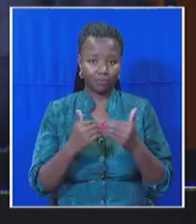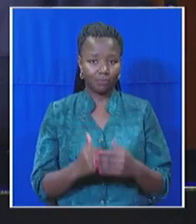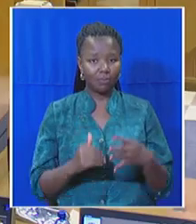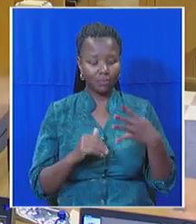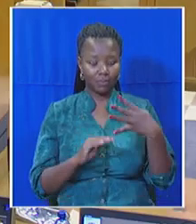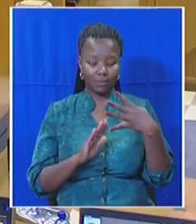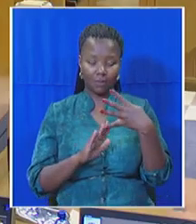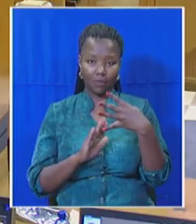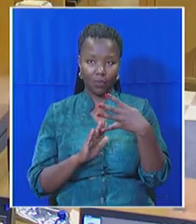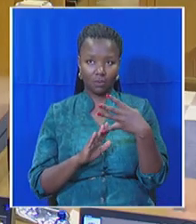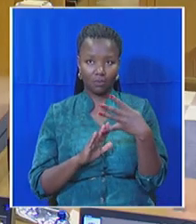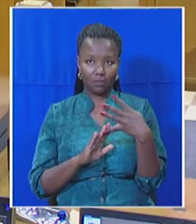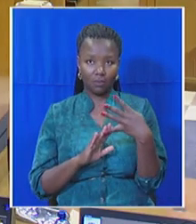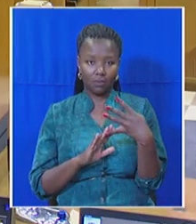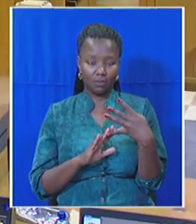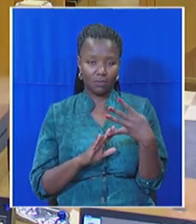order.